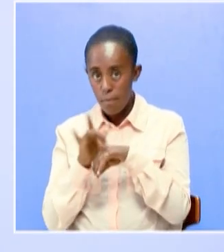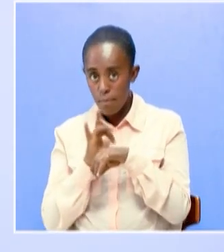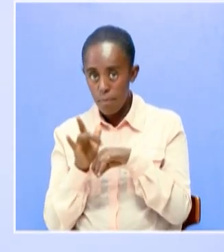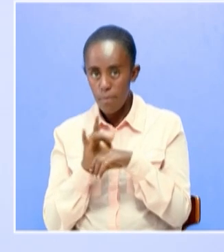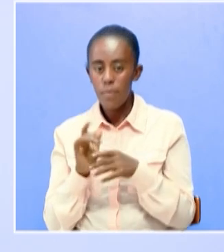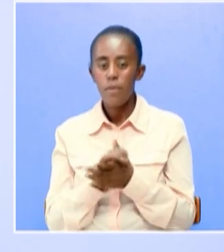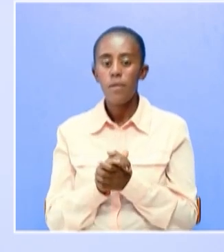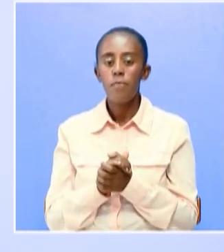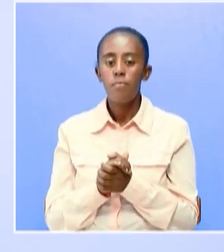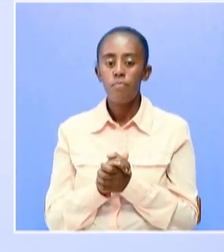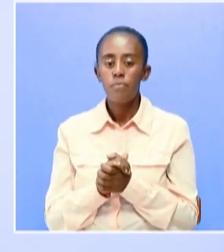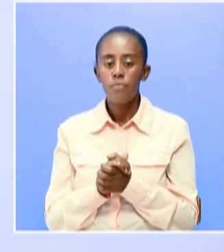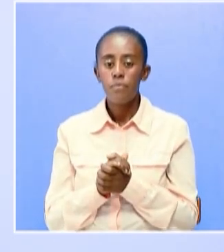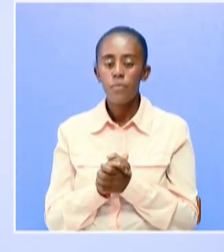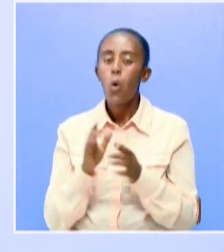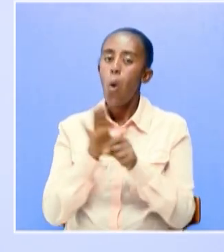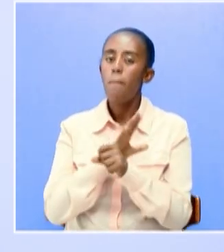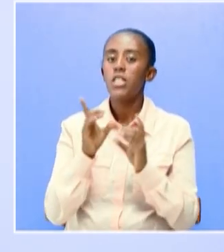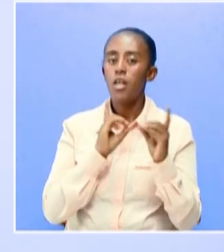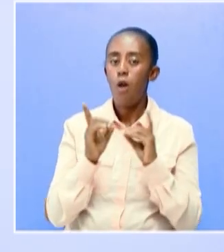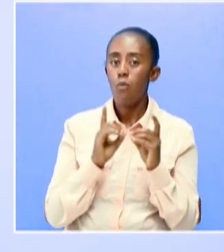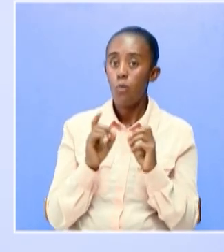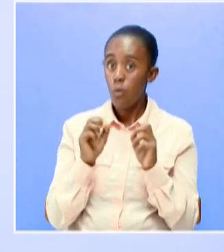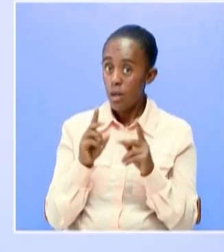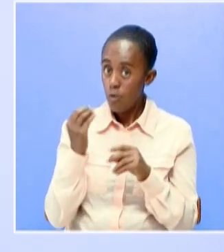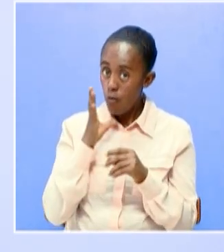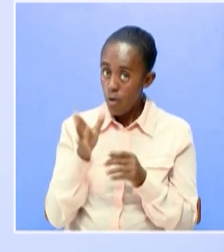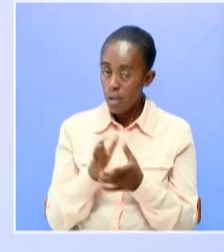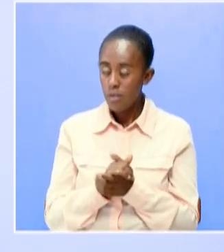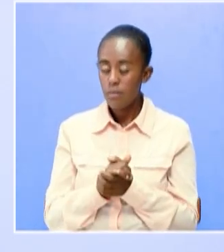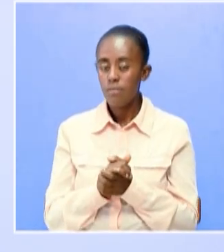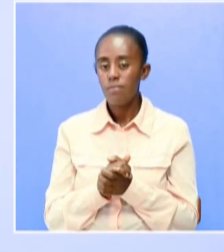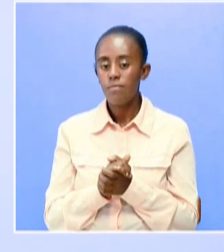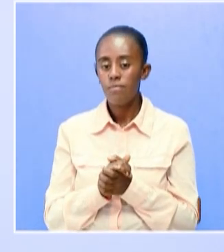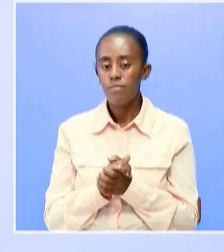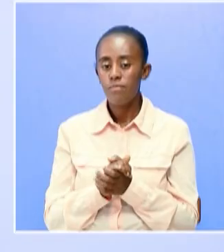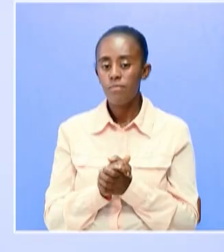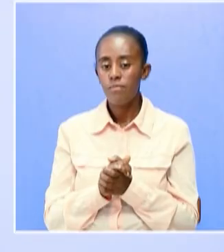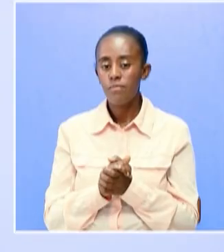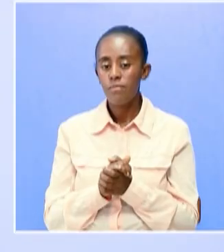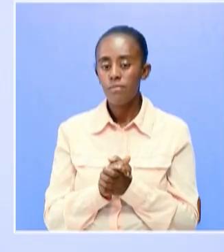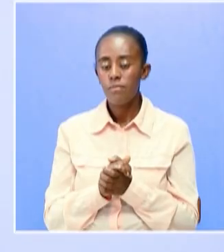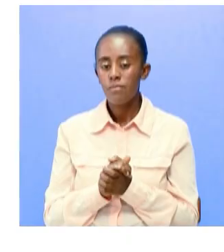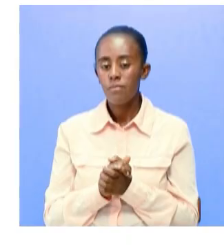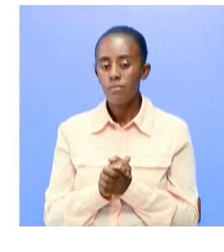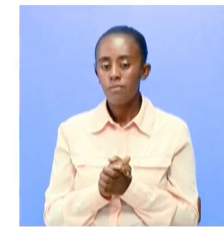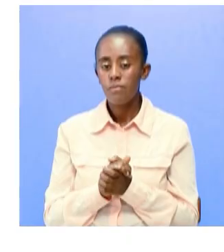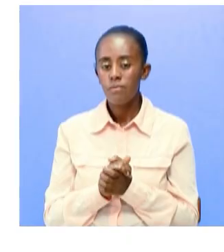make it complete dialogue. Don't forget. Here another one is,